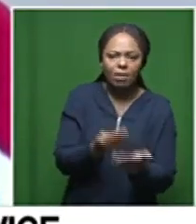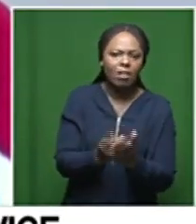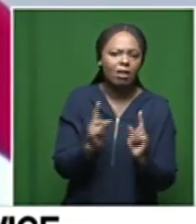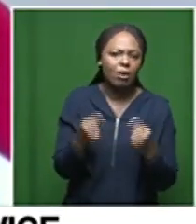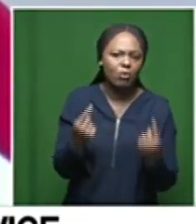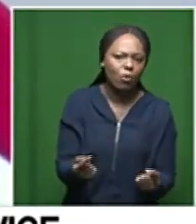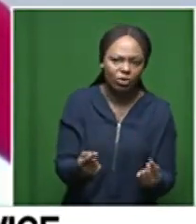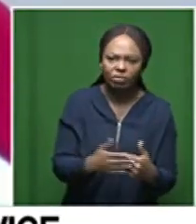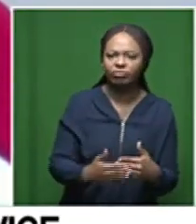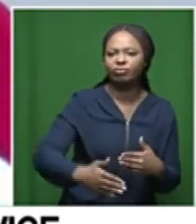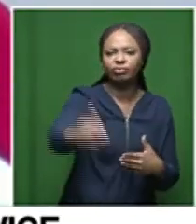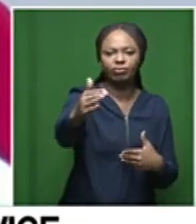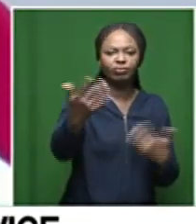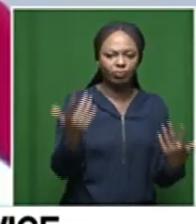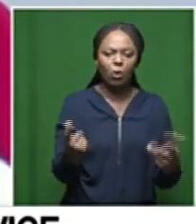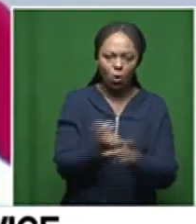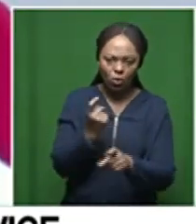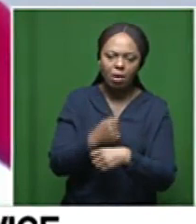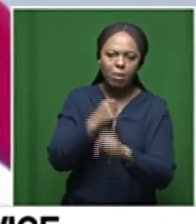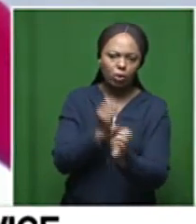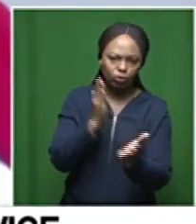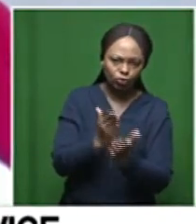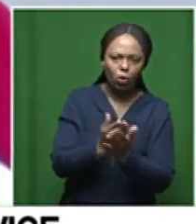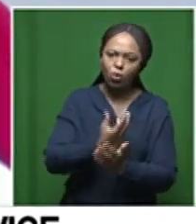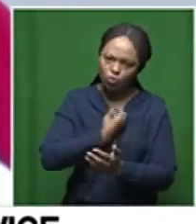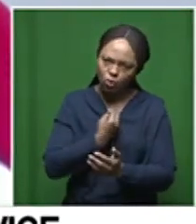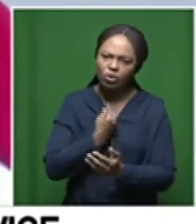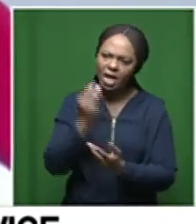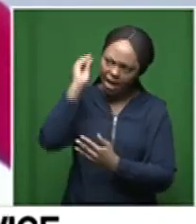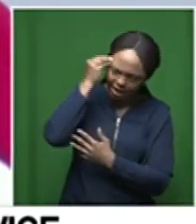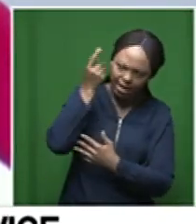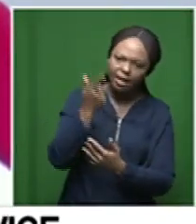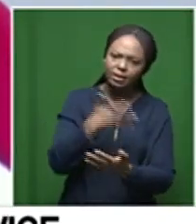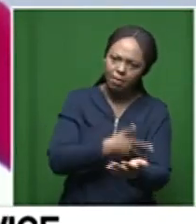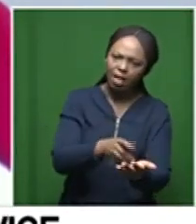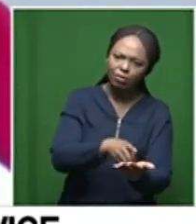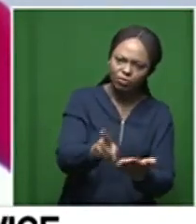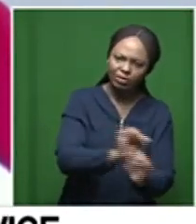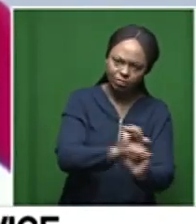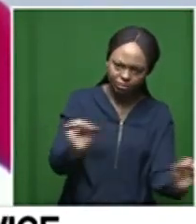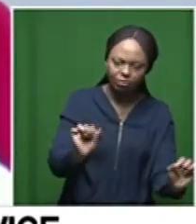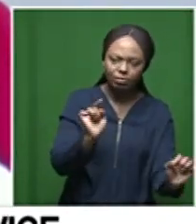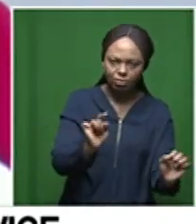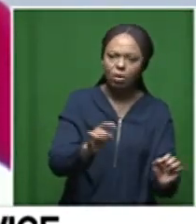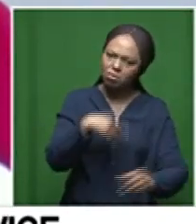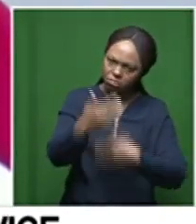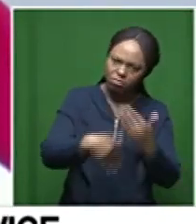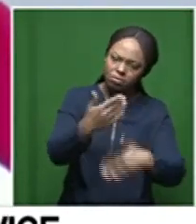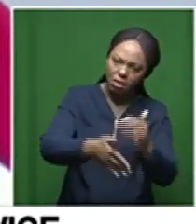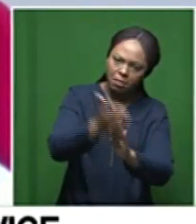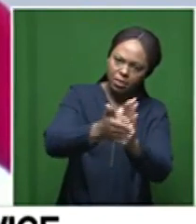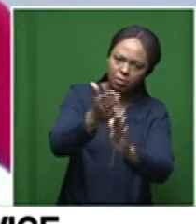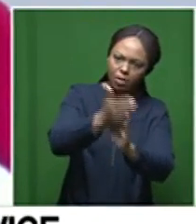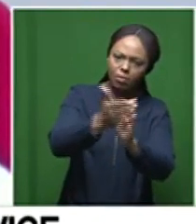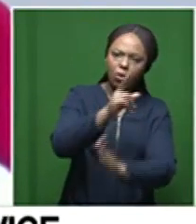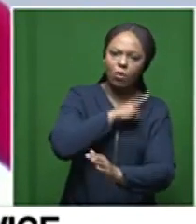So we do need to always make sure that we get youth also getting used to the practice of donation, so that when our older donors